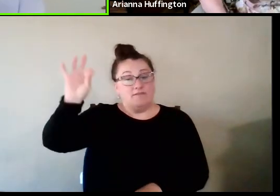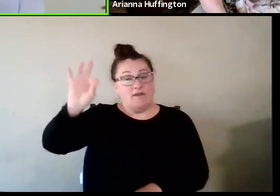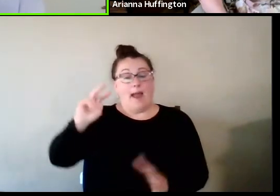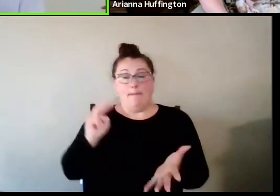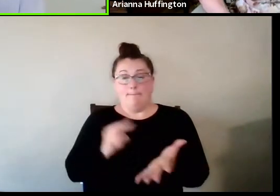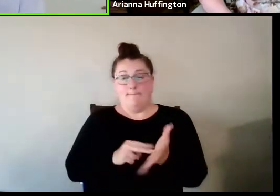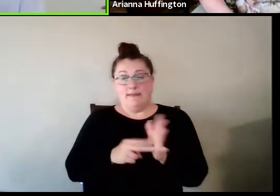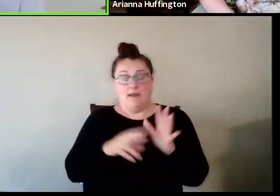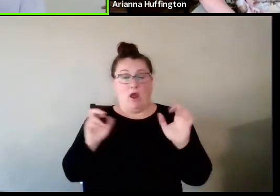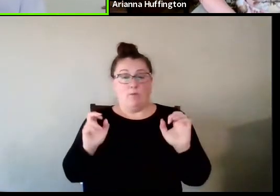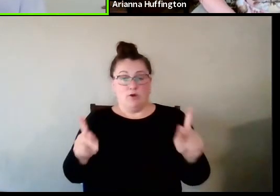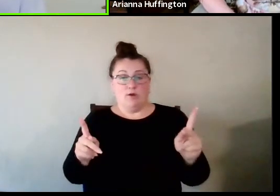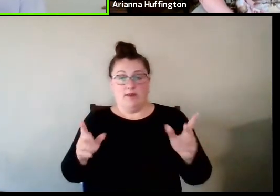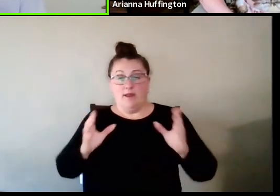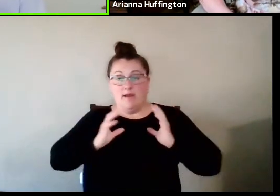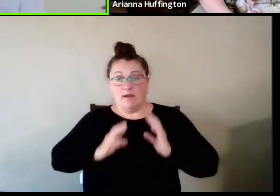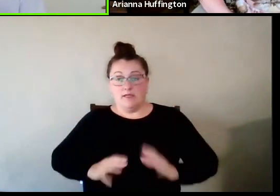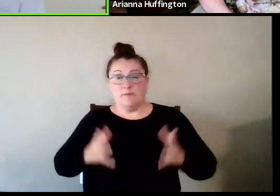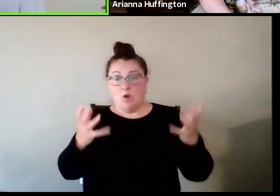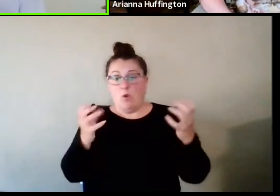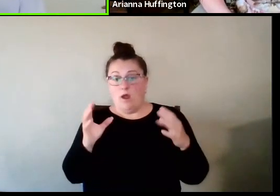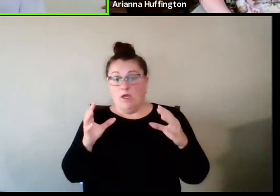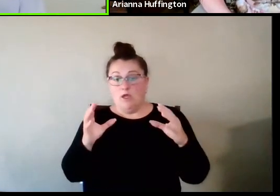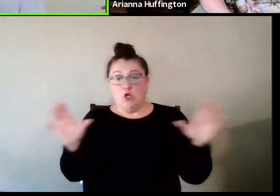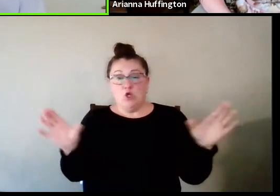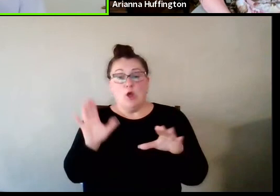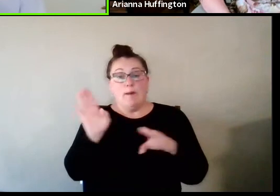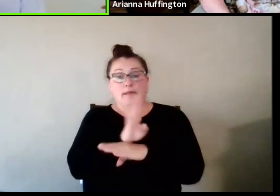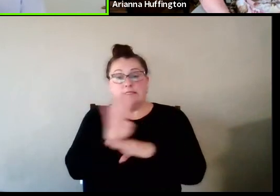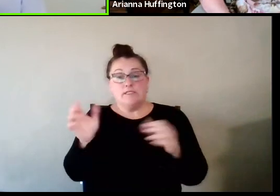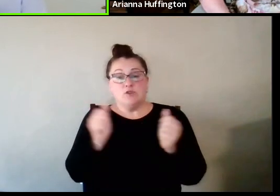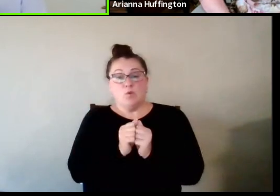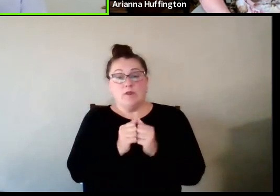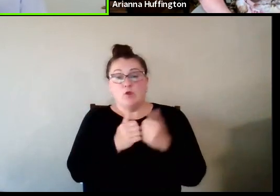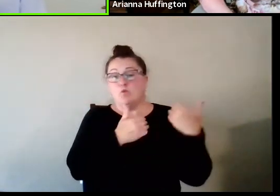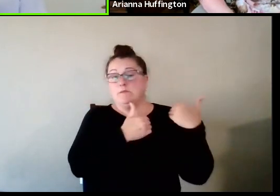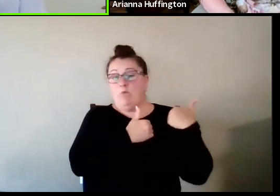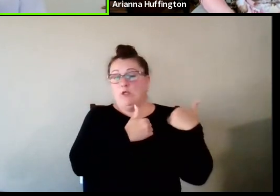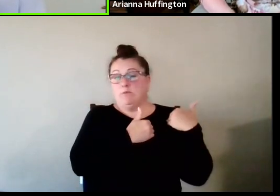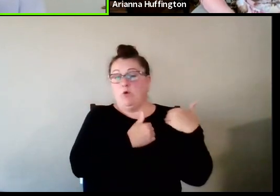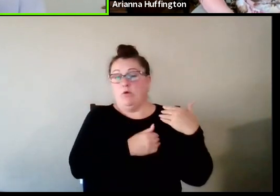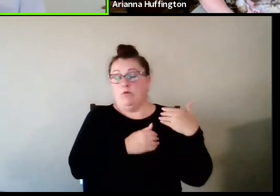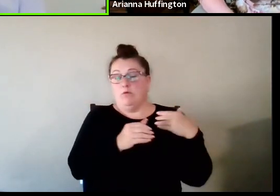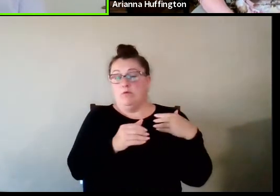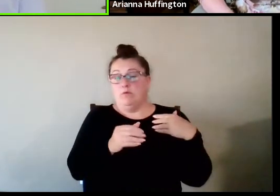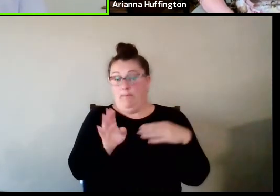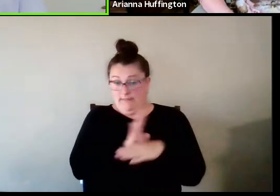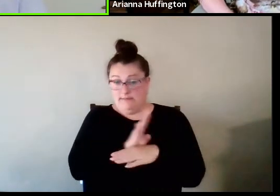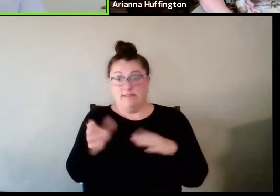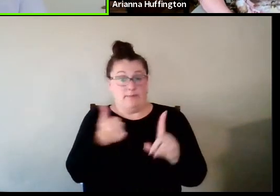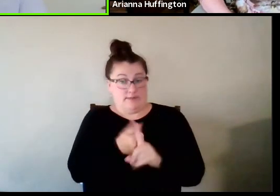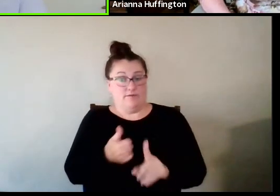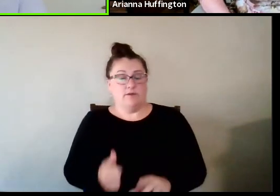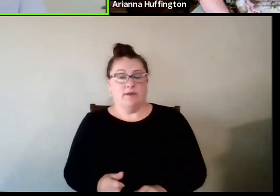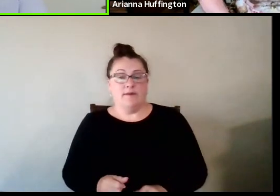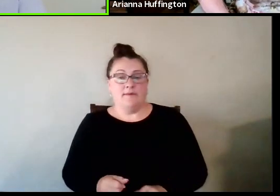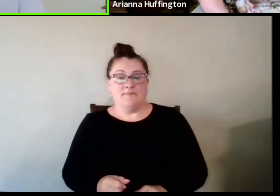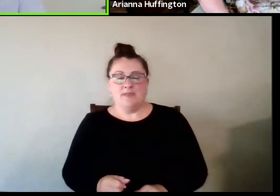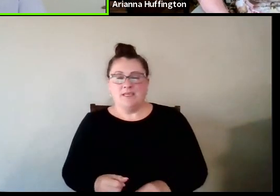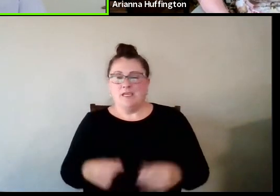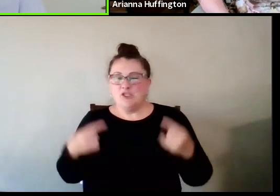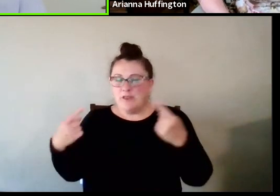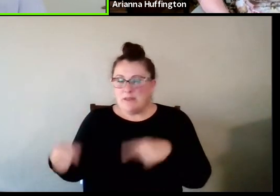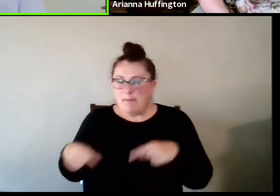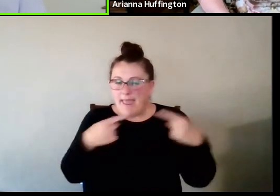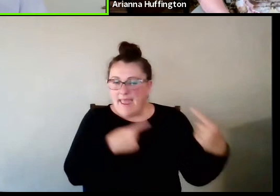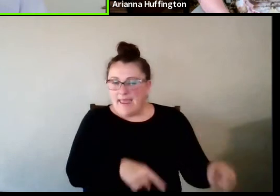opportunity. Customers want to do business, you know, with responsible businesses. And so I think the debate is